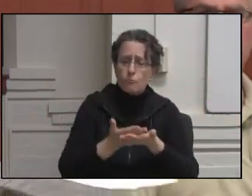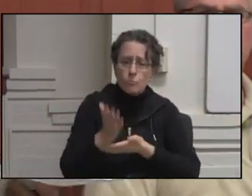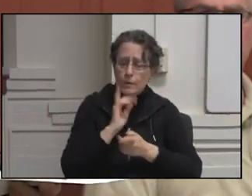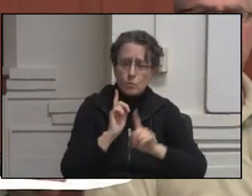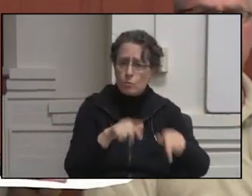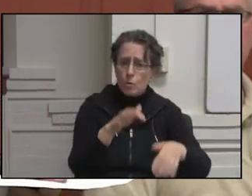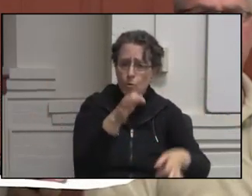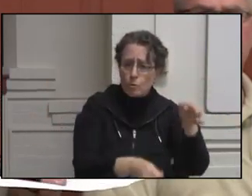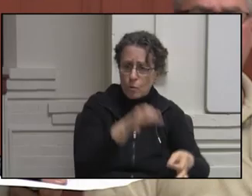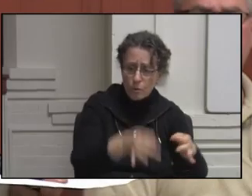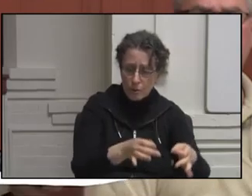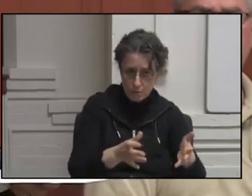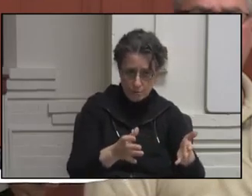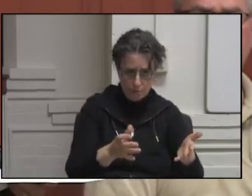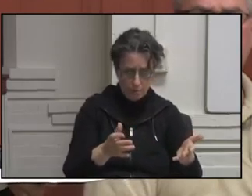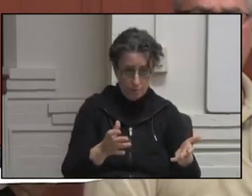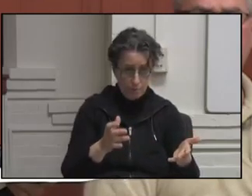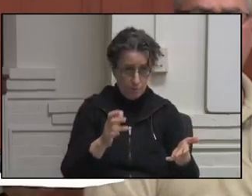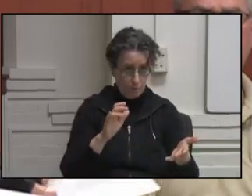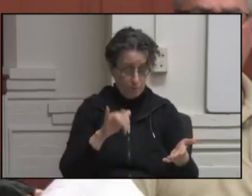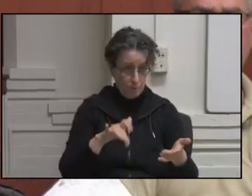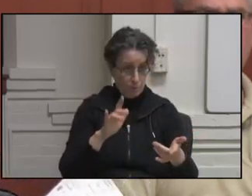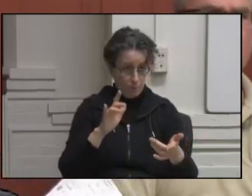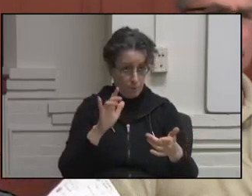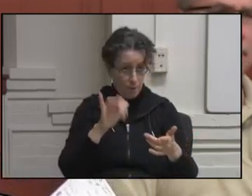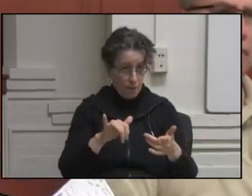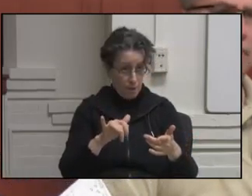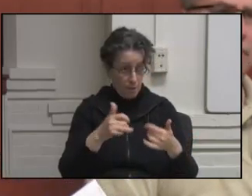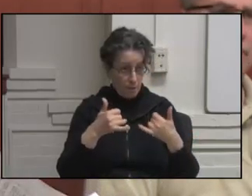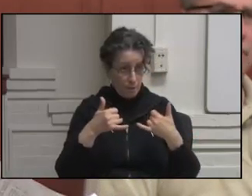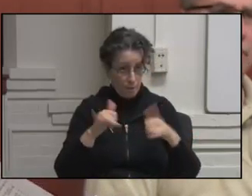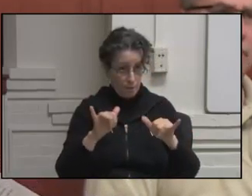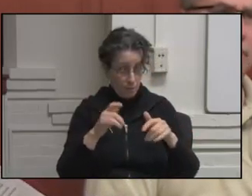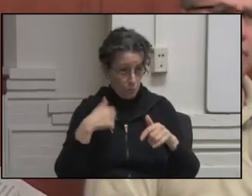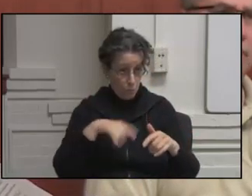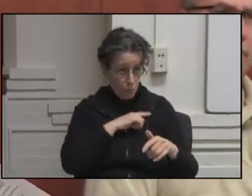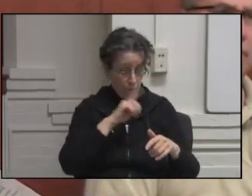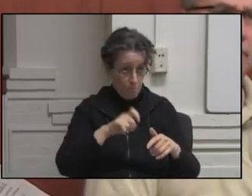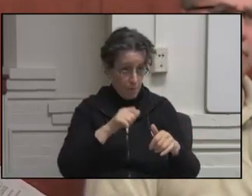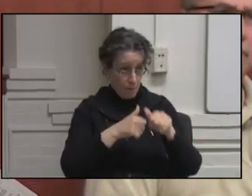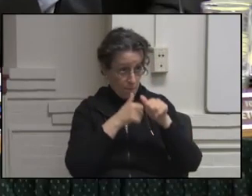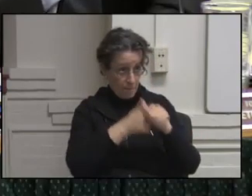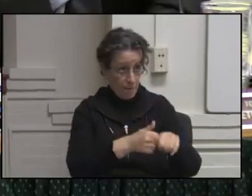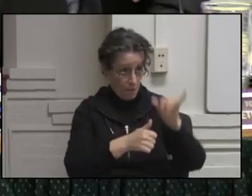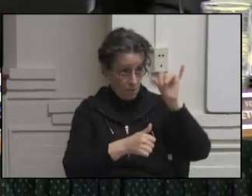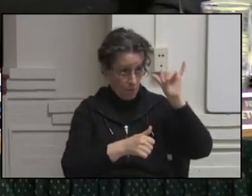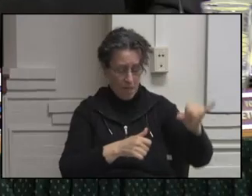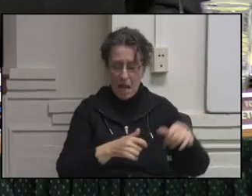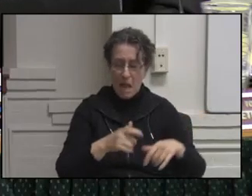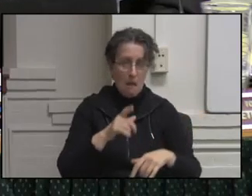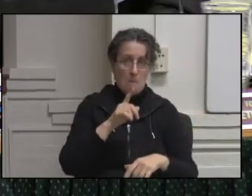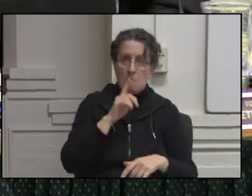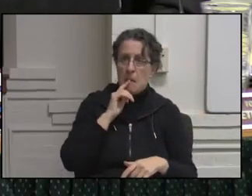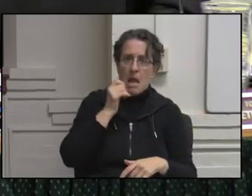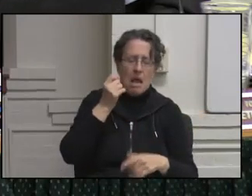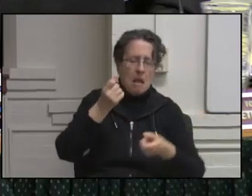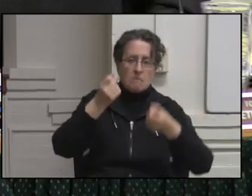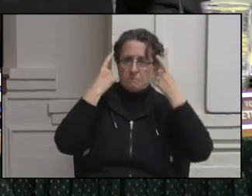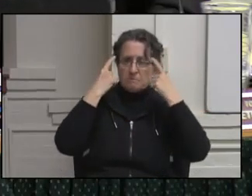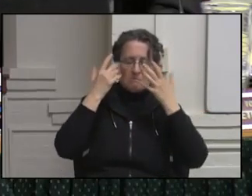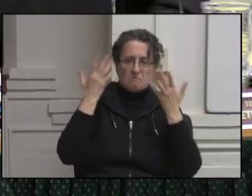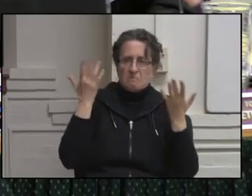federal compliance still in action? I don't know what you're speaking about